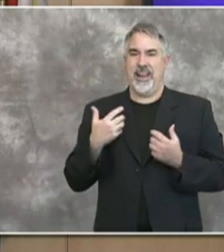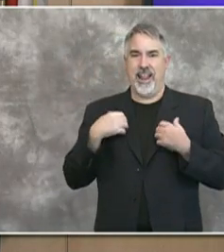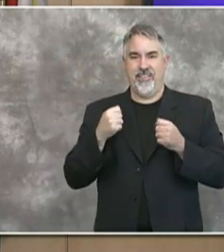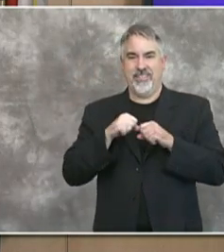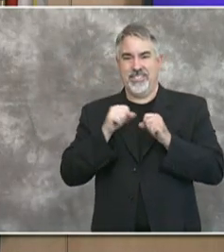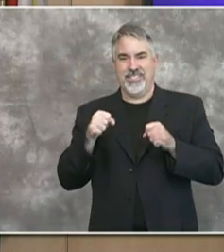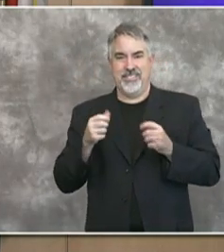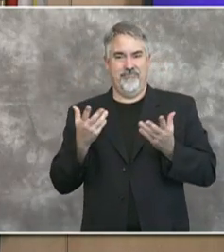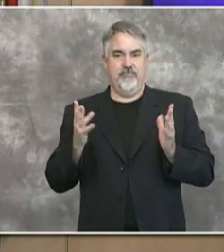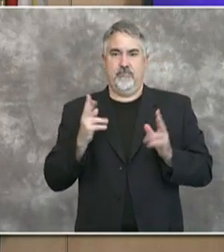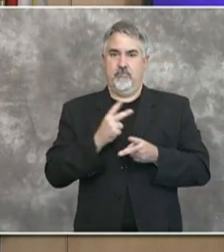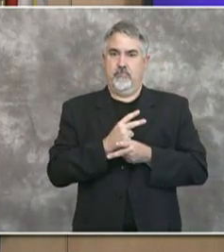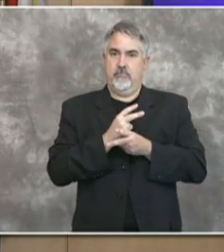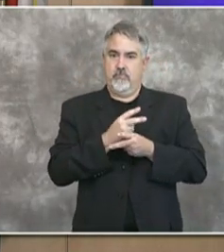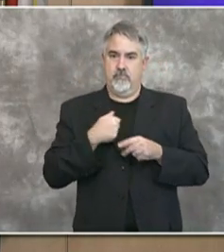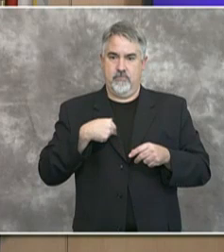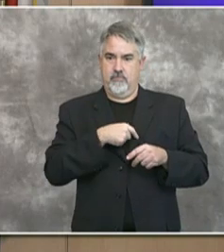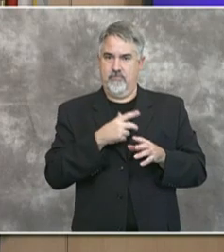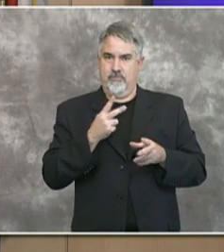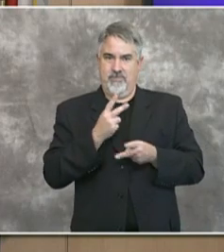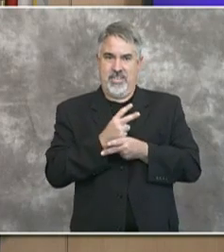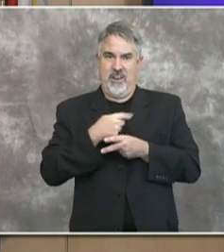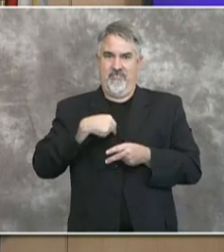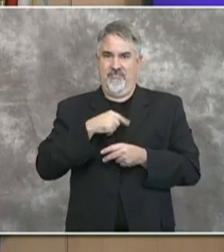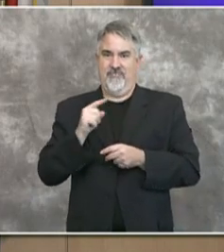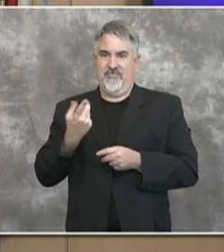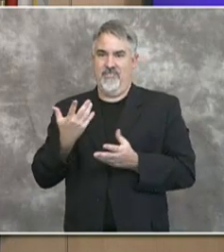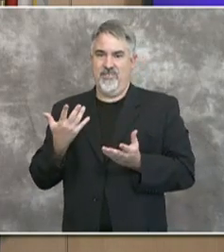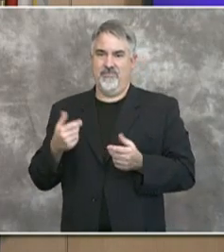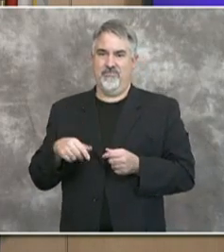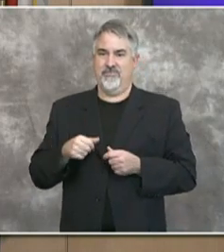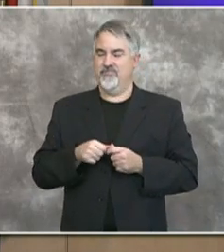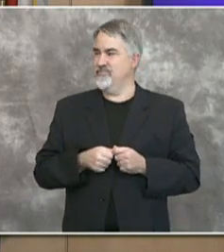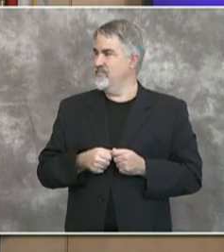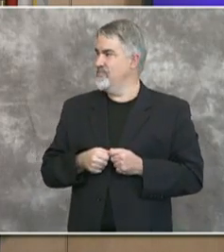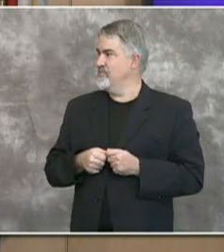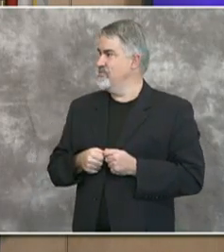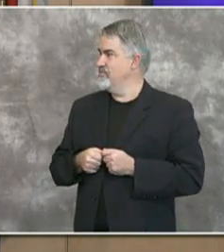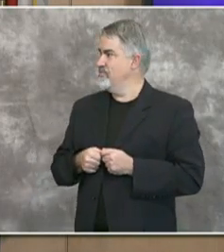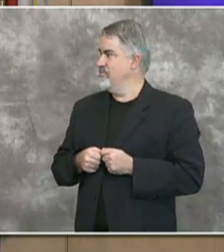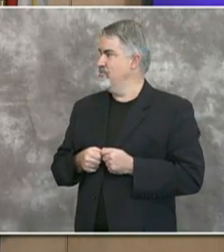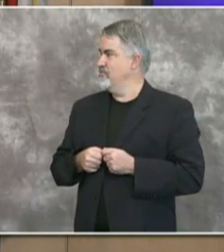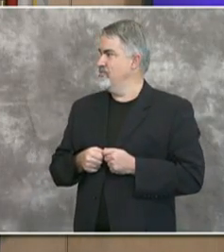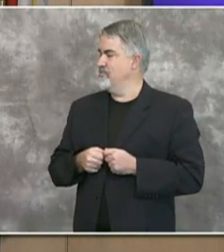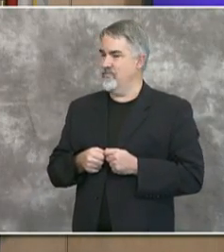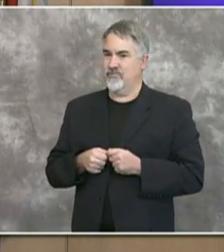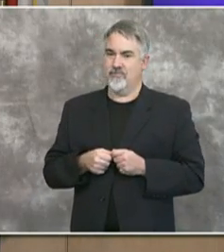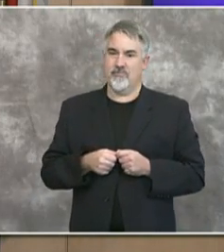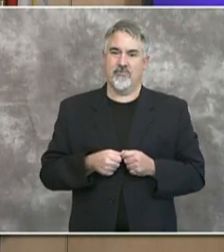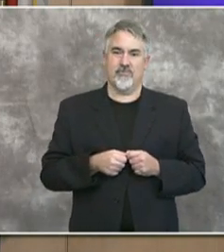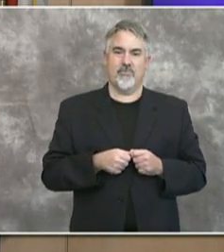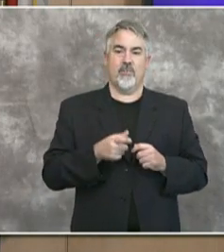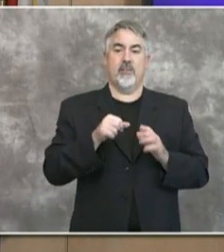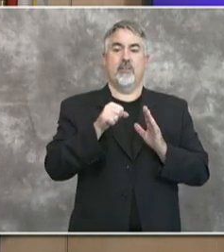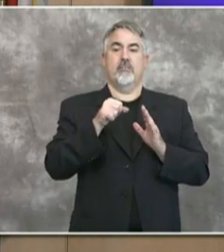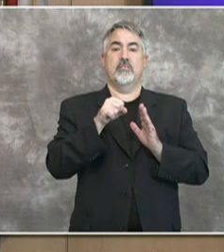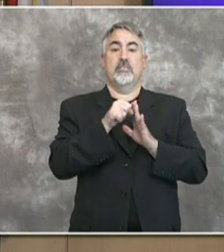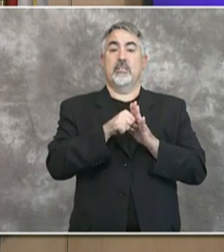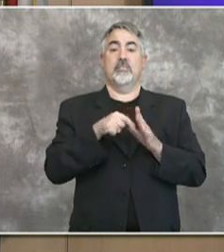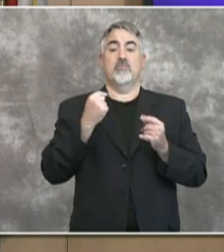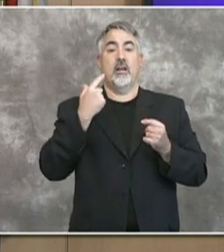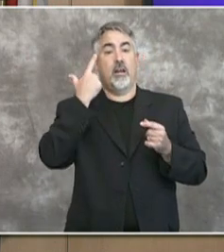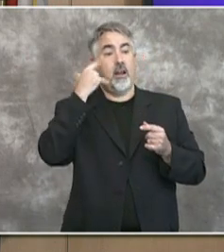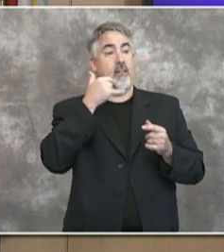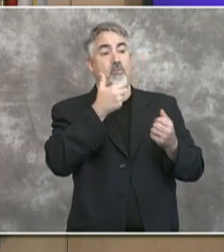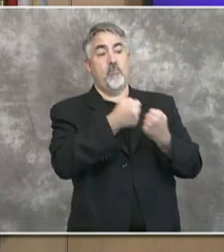with the state, did they indicate what measures they are already taking regarding the border? Well, the state, again, they took measures, already